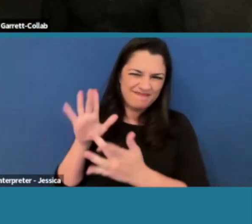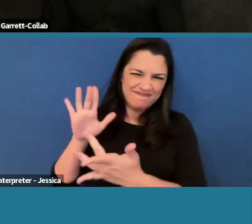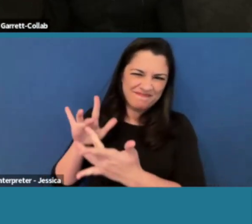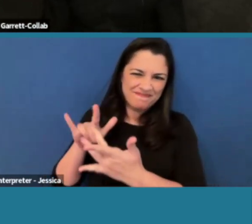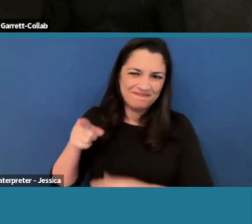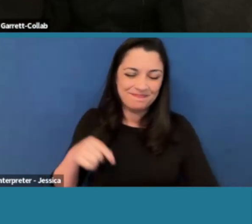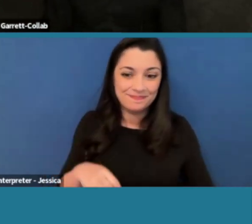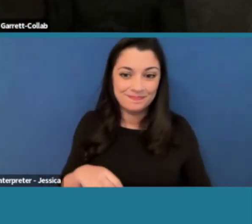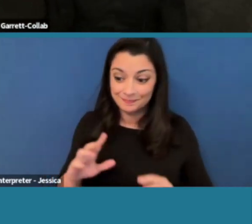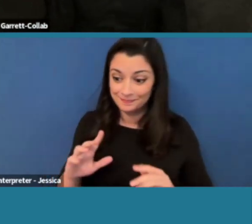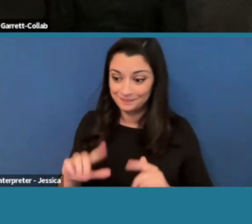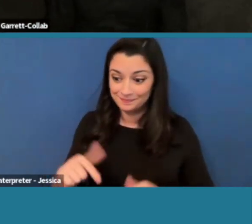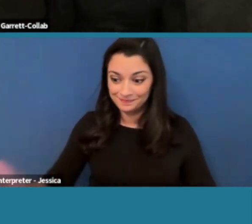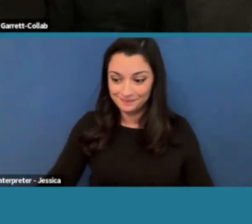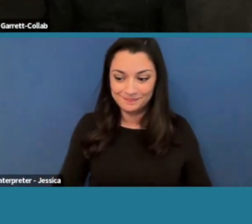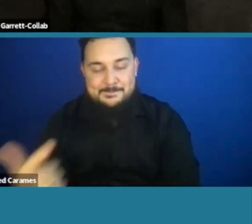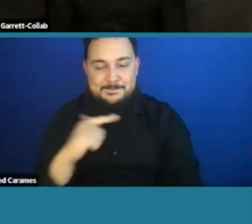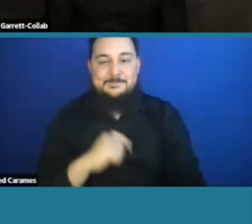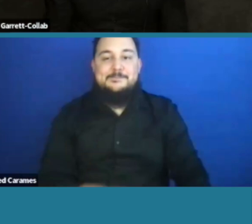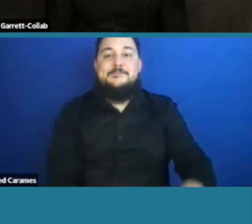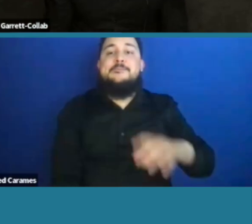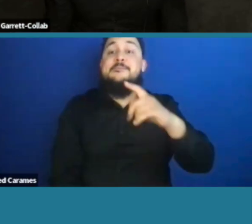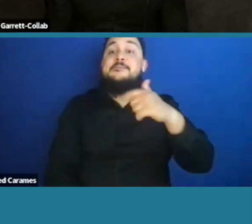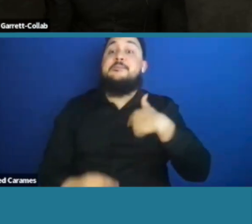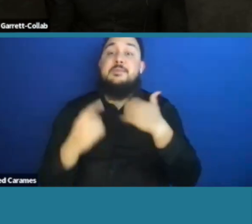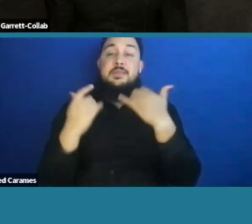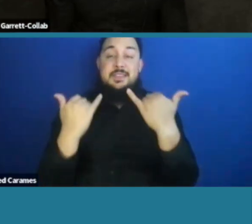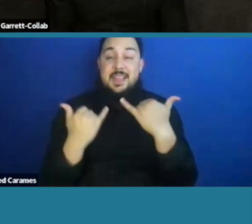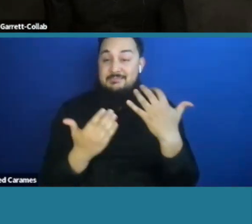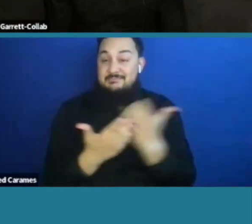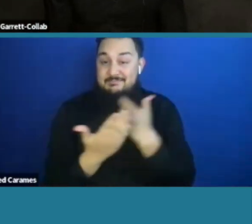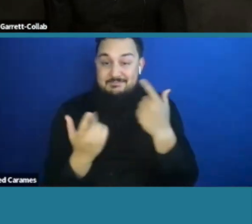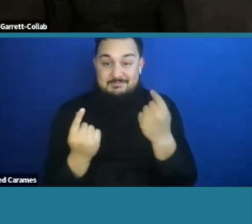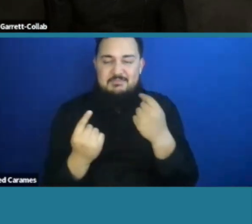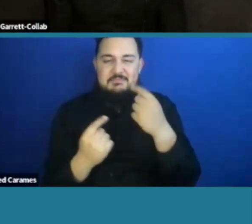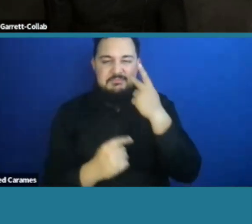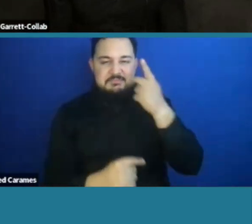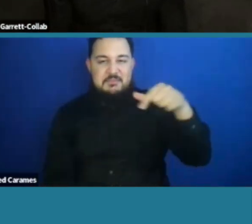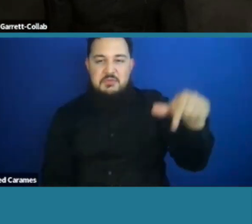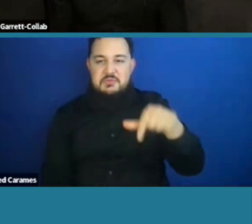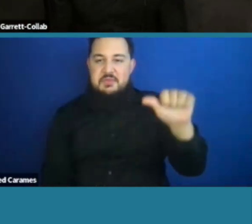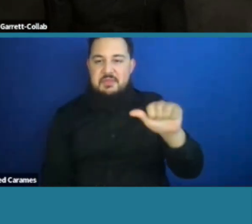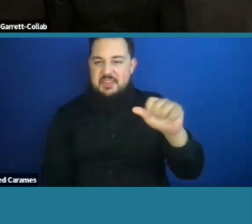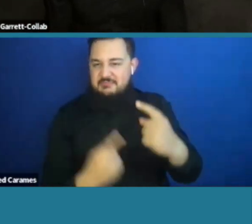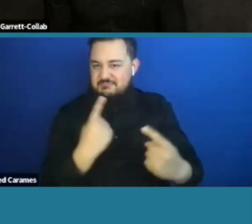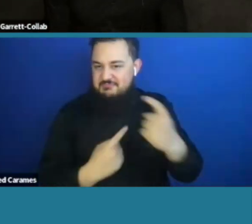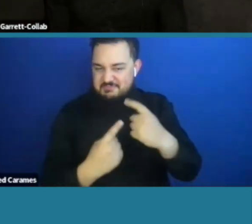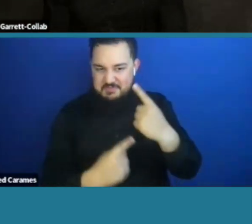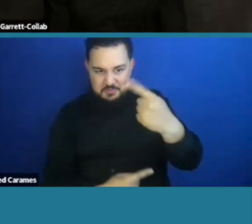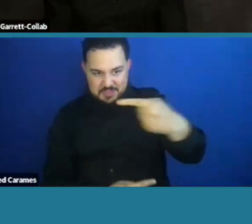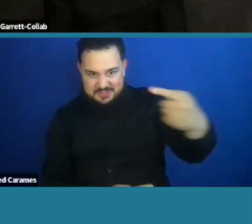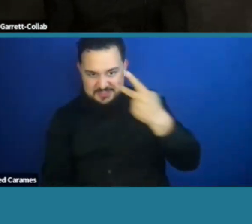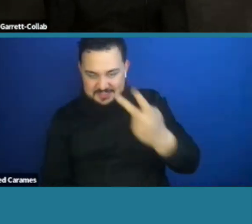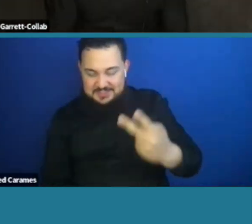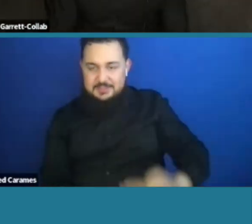here. What I would like to do now is we have a Q&A, one item. Thank you for posting in there. To answer the question is